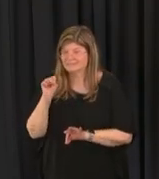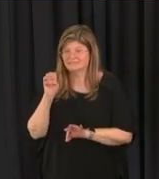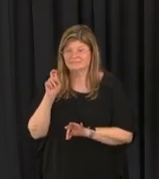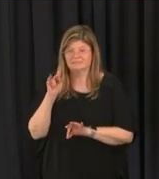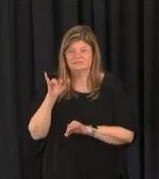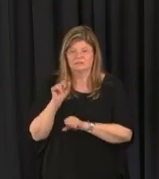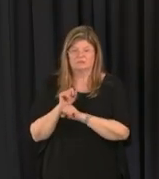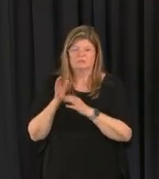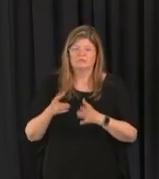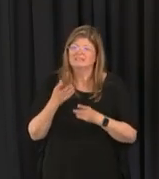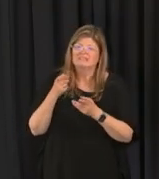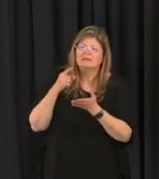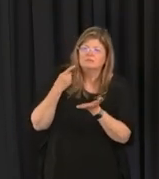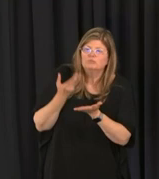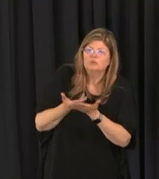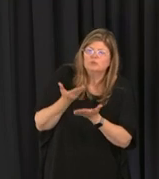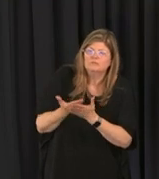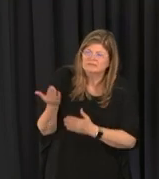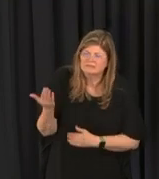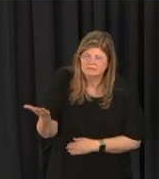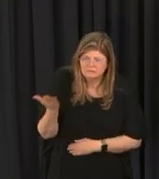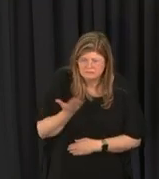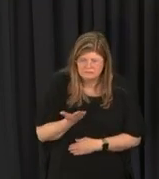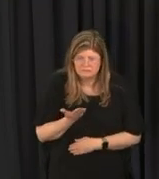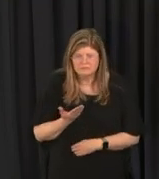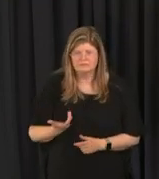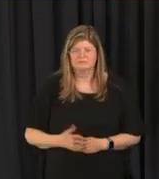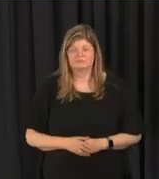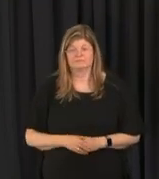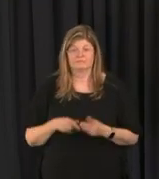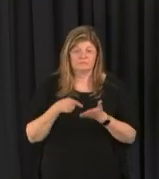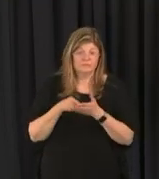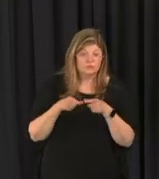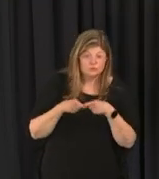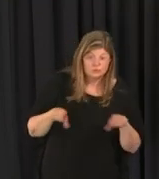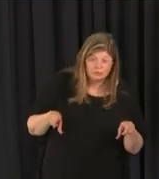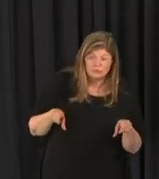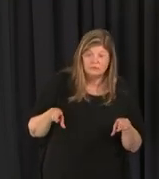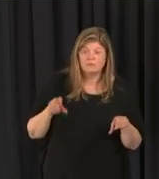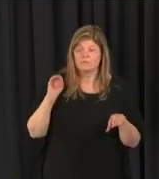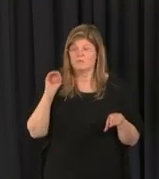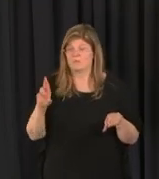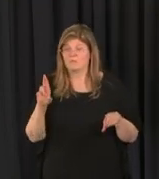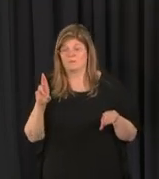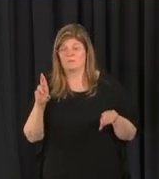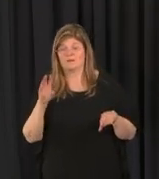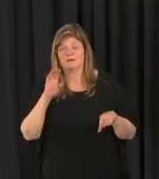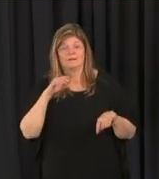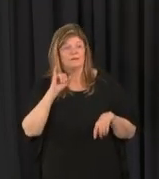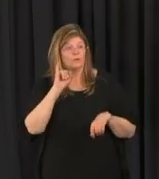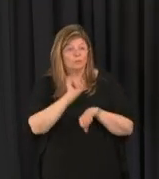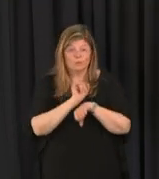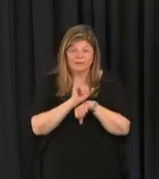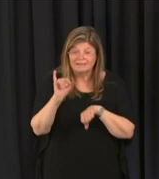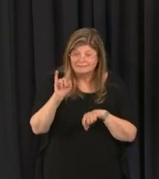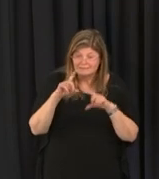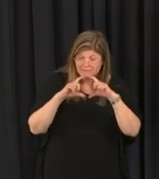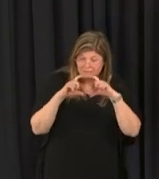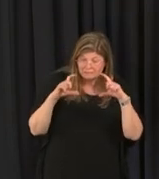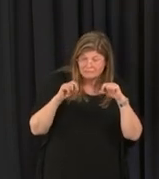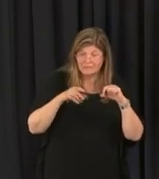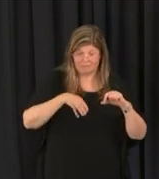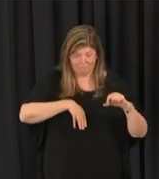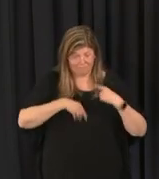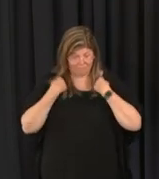is to ask for some type of proof for that. So a paycheck, a pay stub, a work ID, any of those things